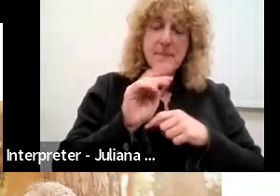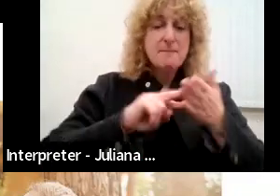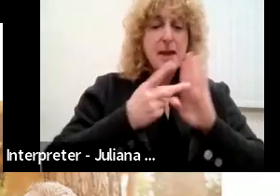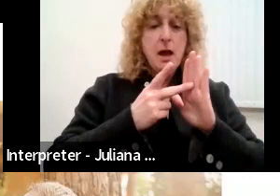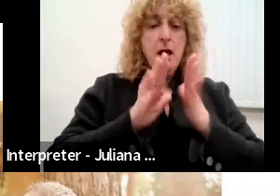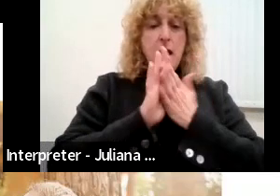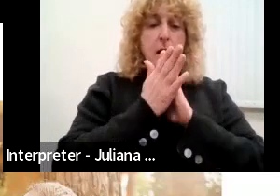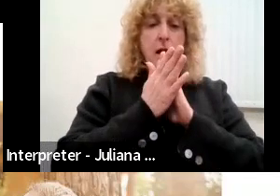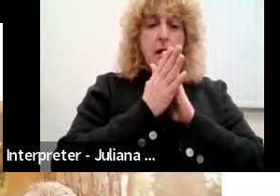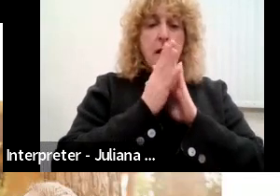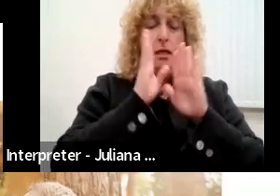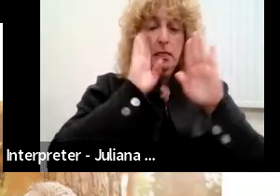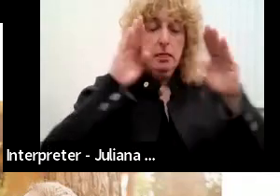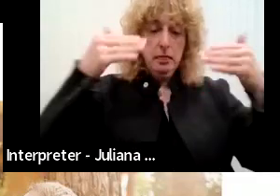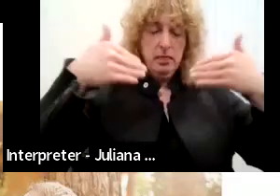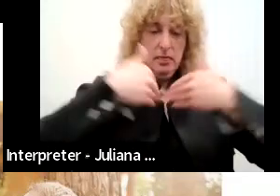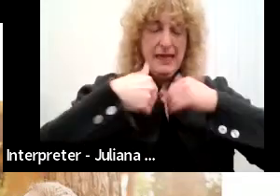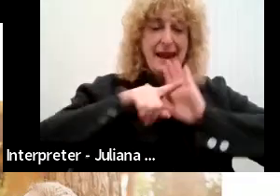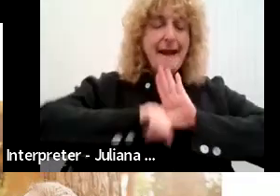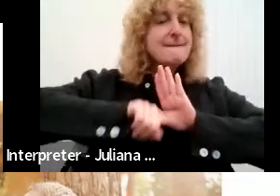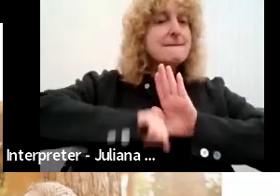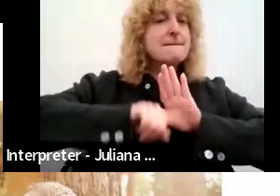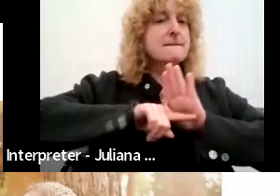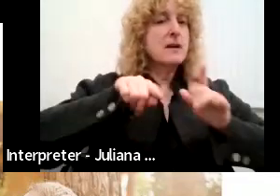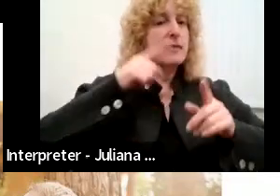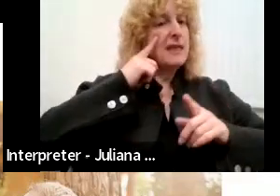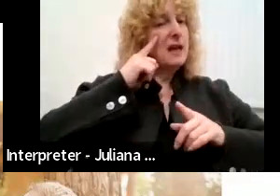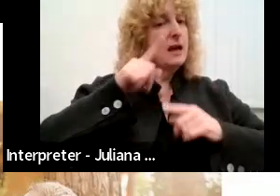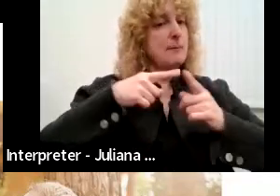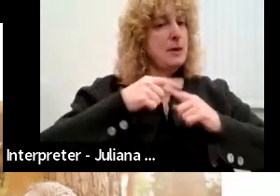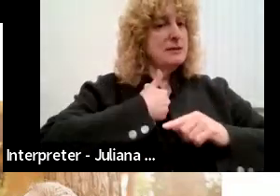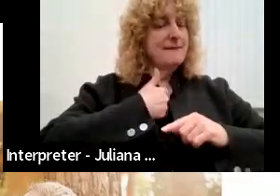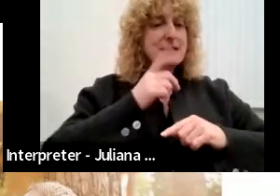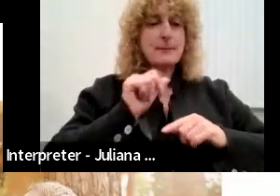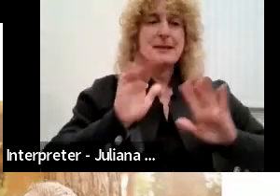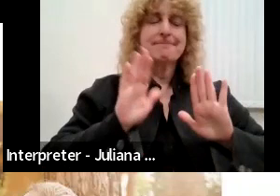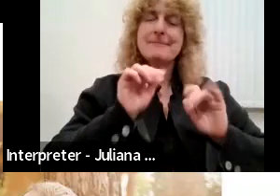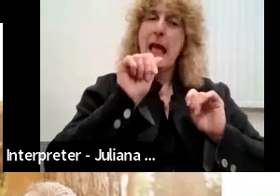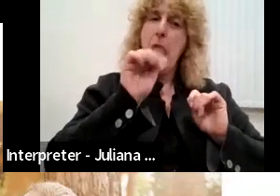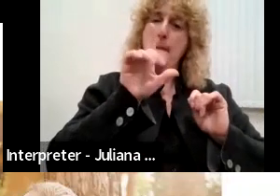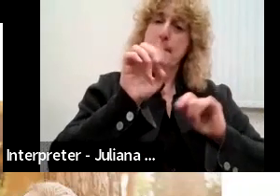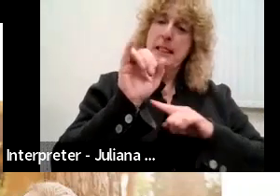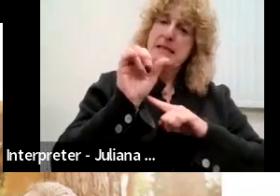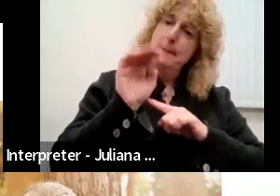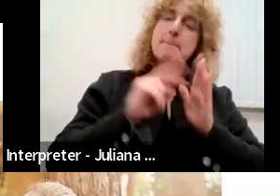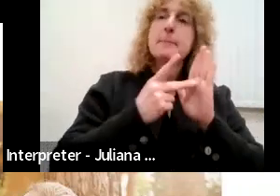negatively about themselves related to their disability. And ableism is the belief that people with disabilities are less